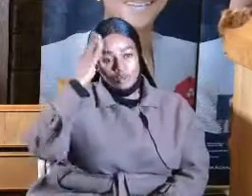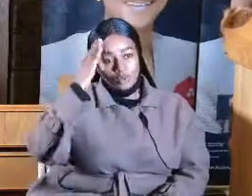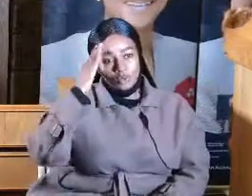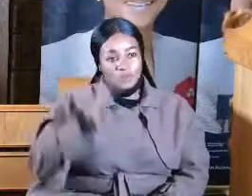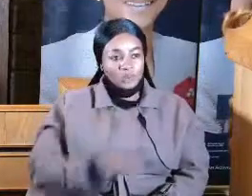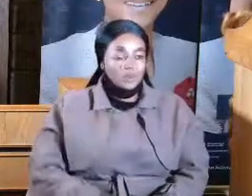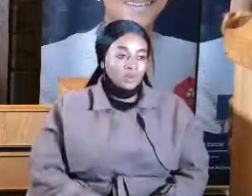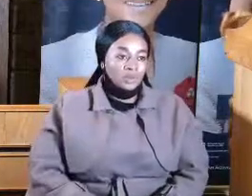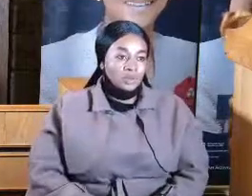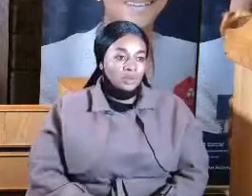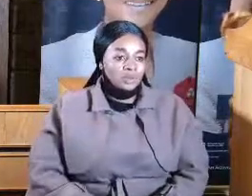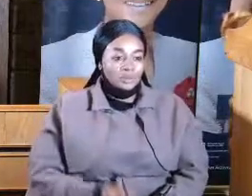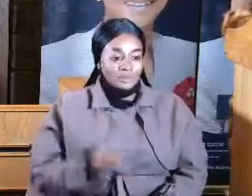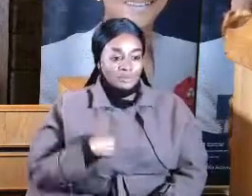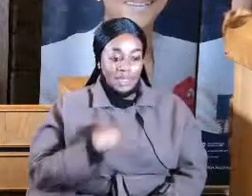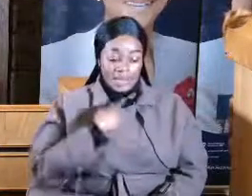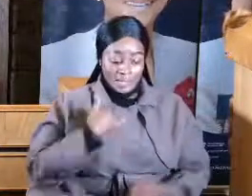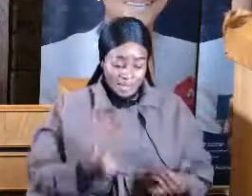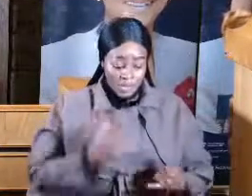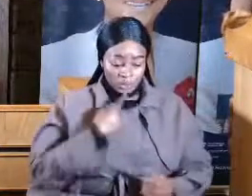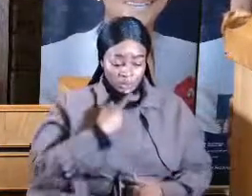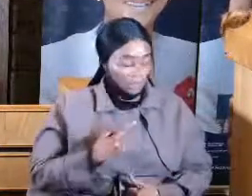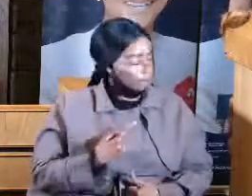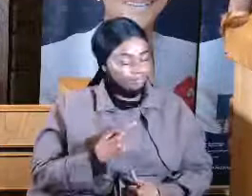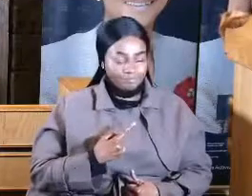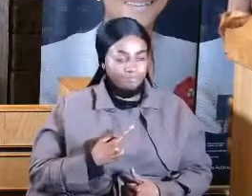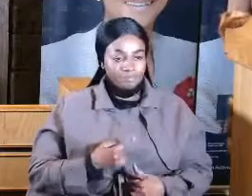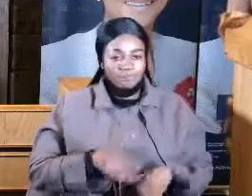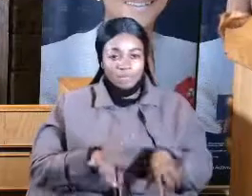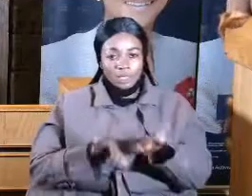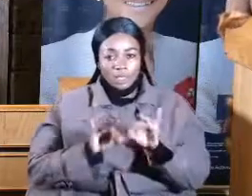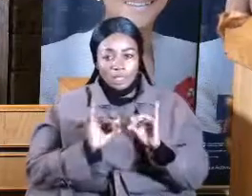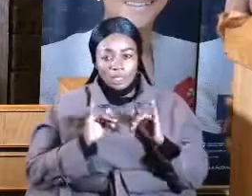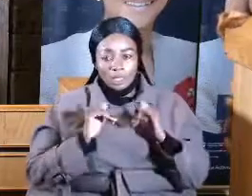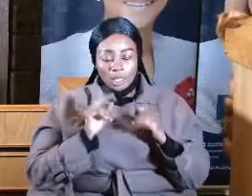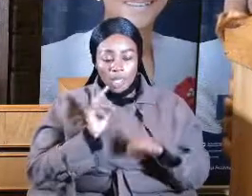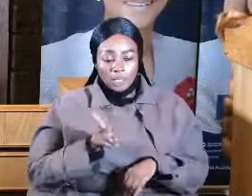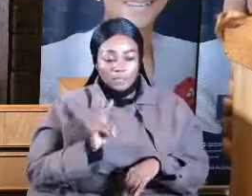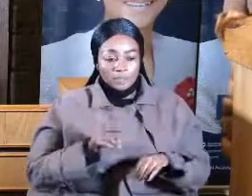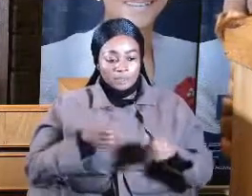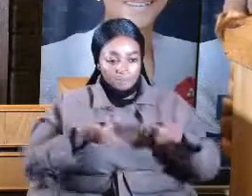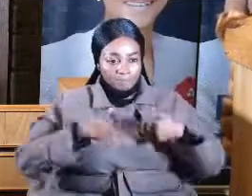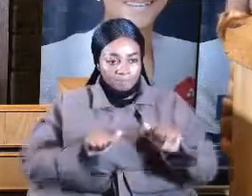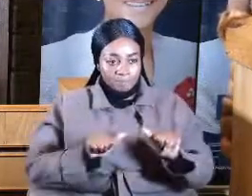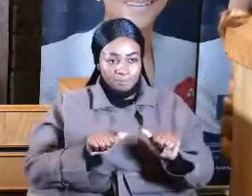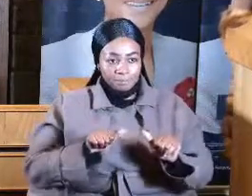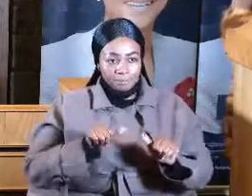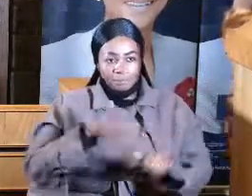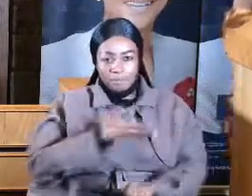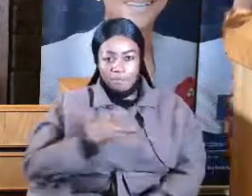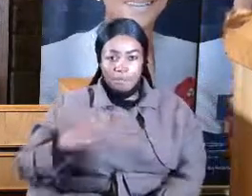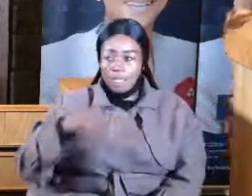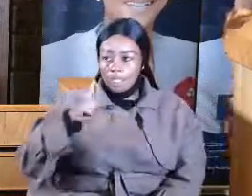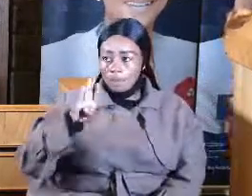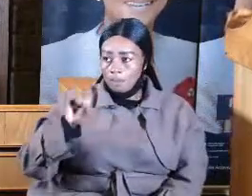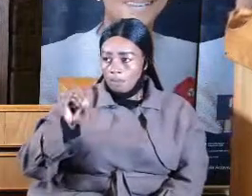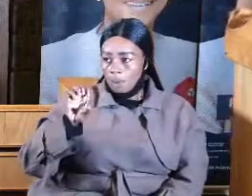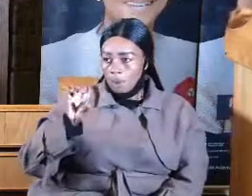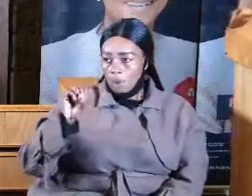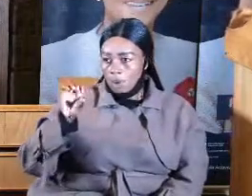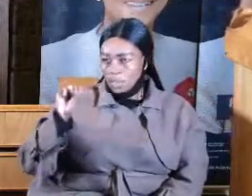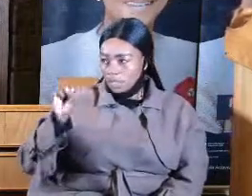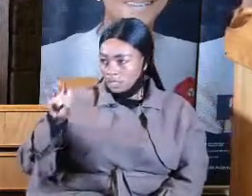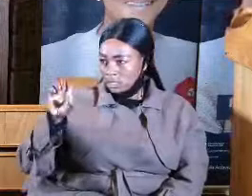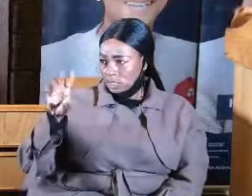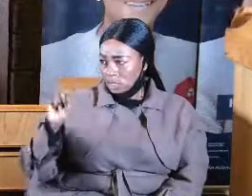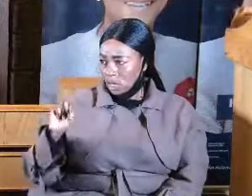But I'm not saying it now. And then also we'll have Ms. Boyson. Please be ready. I